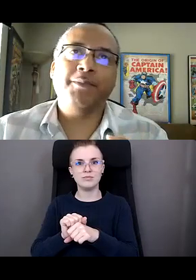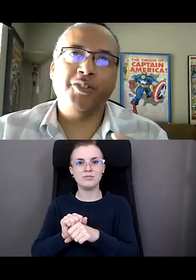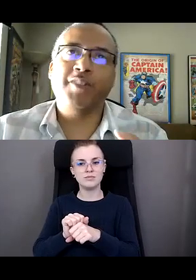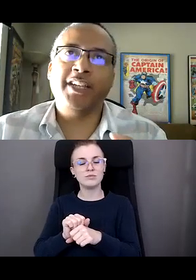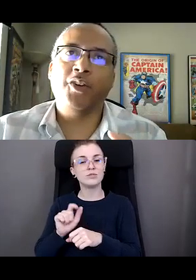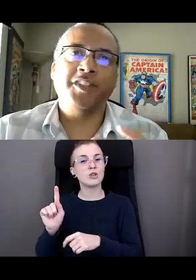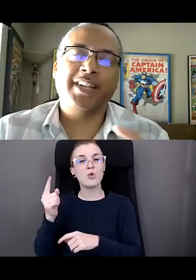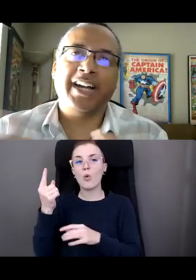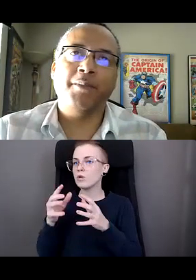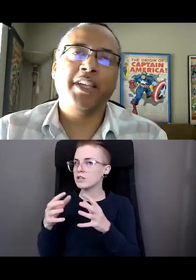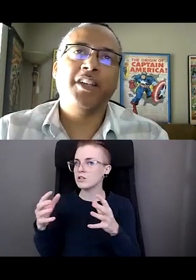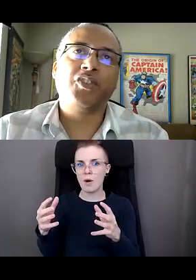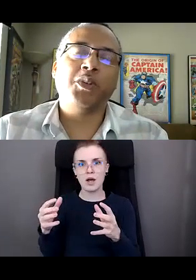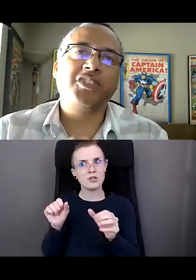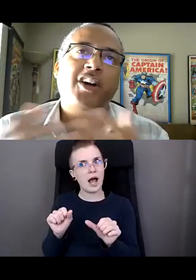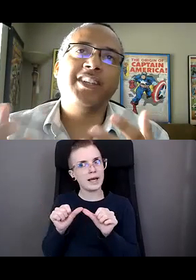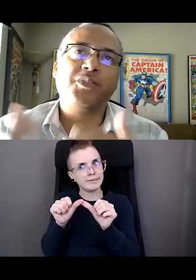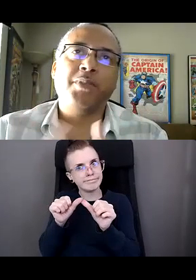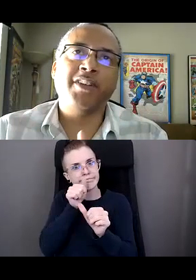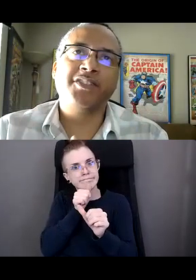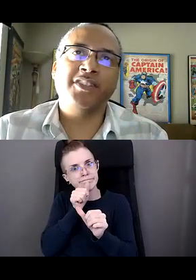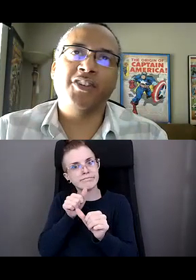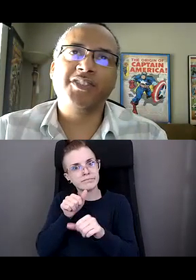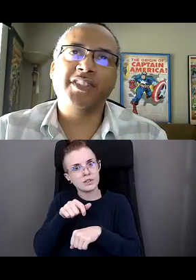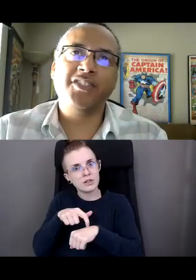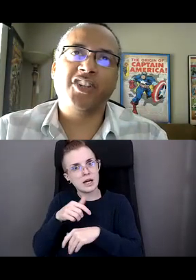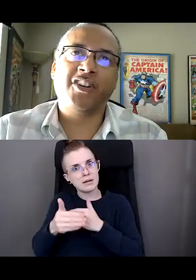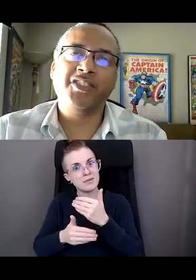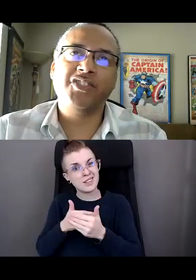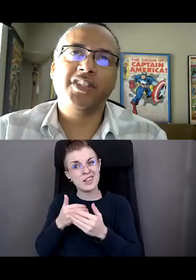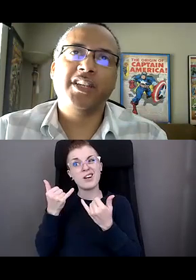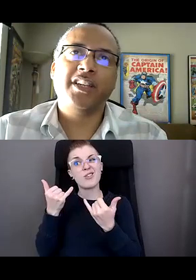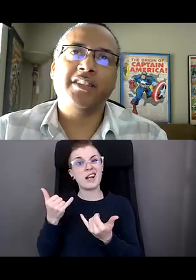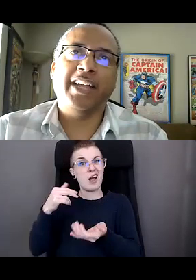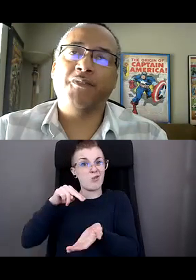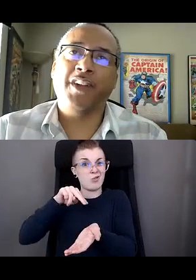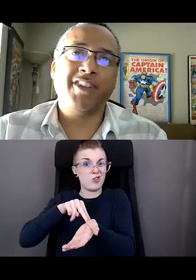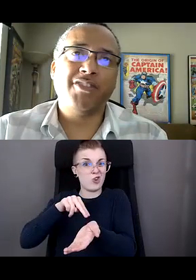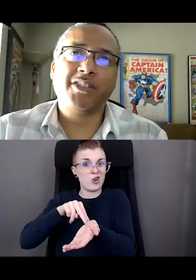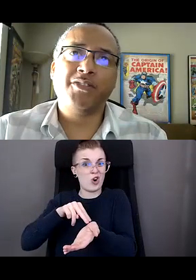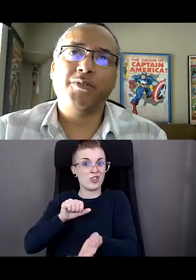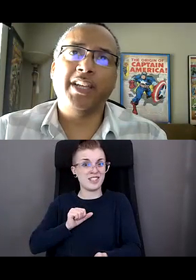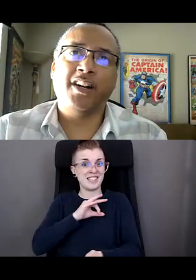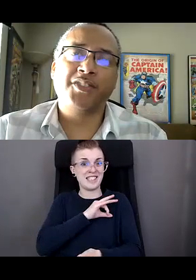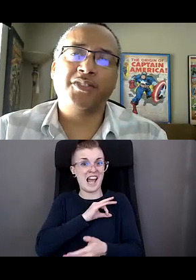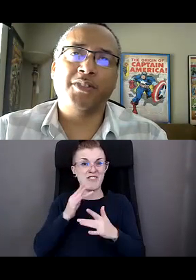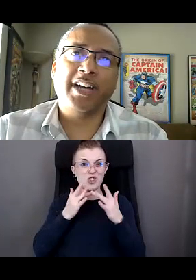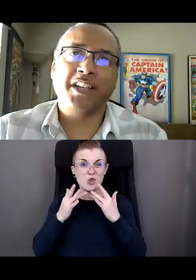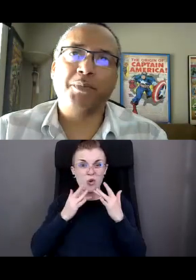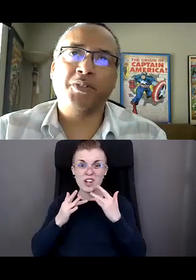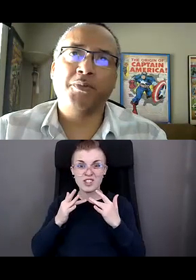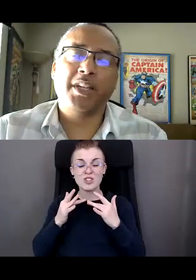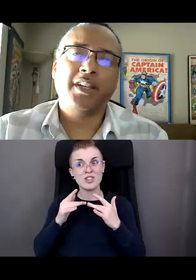can keep doing over time. So we're starting to experience a nursing shortage that's very critical, and also